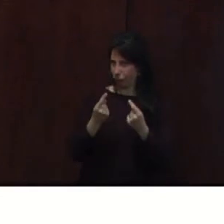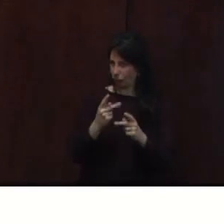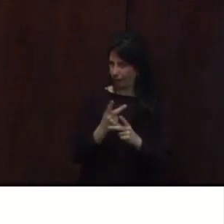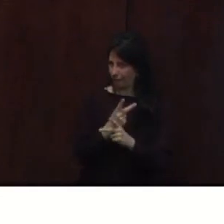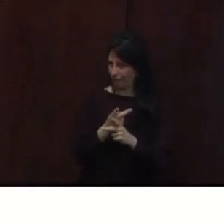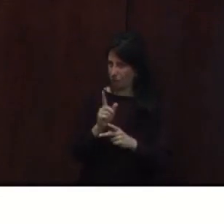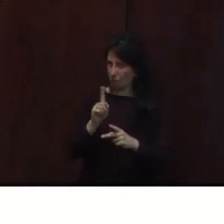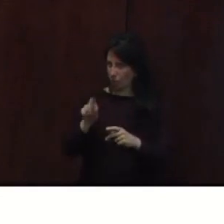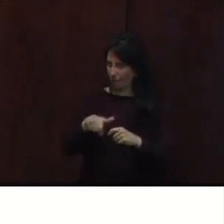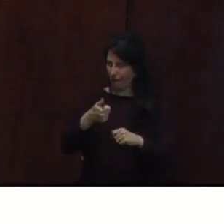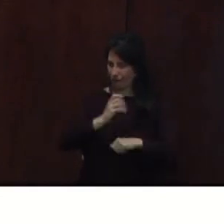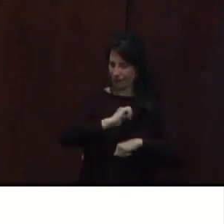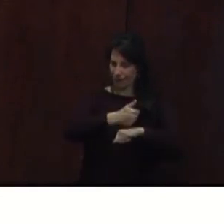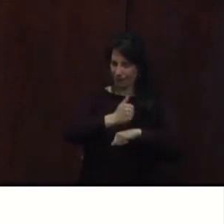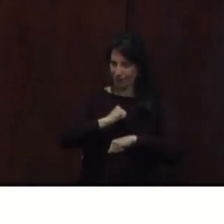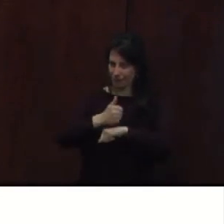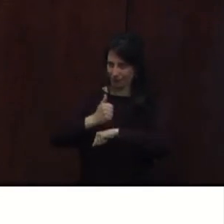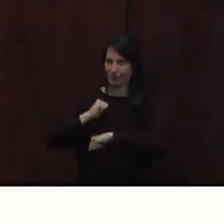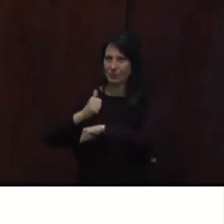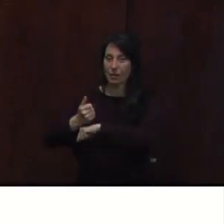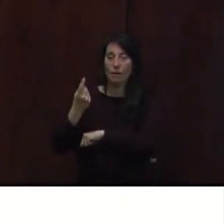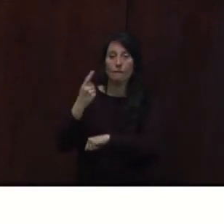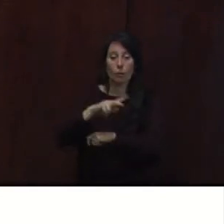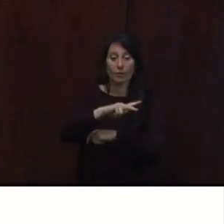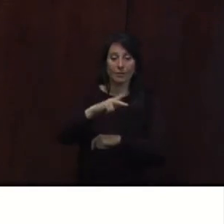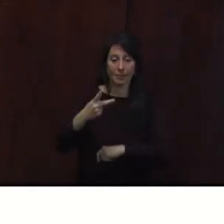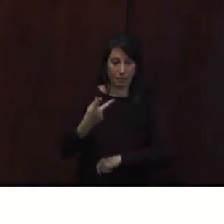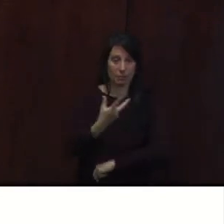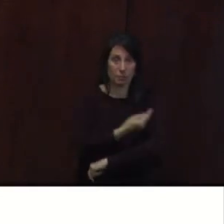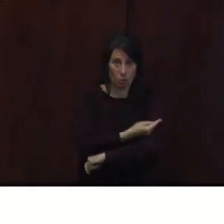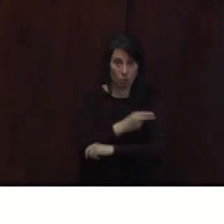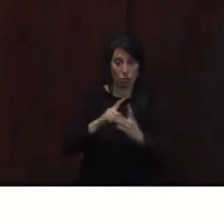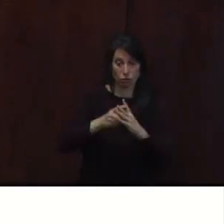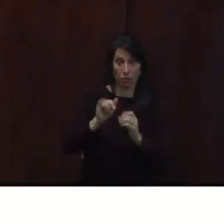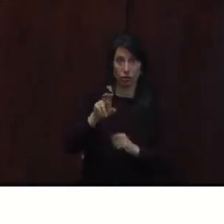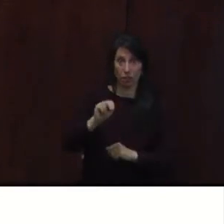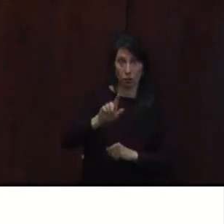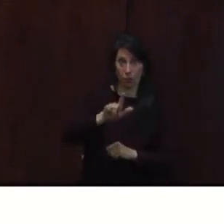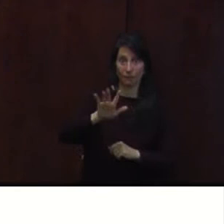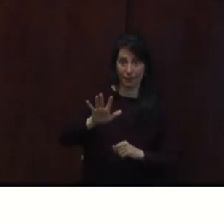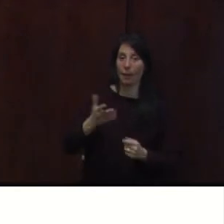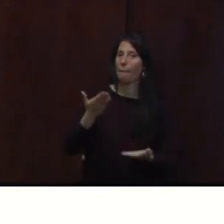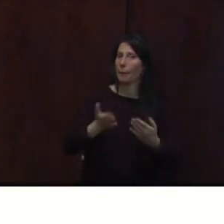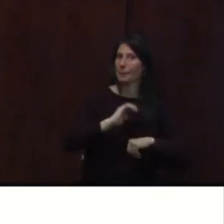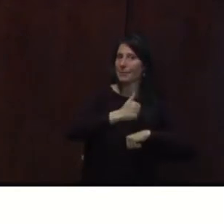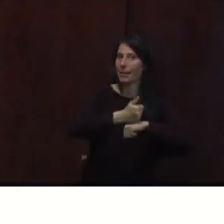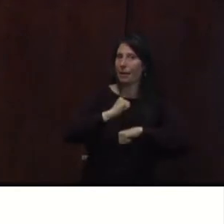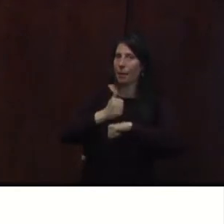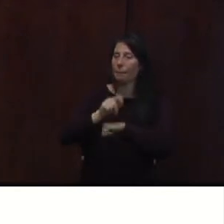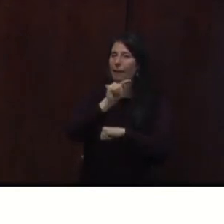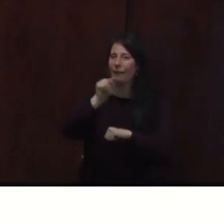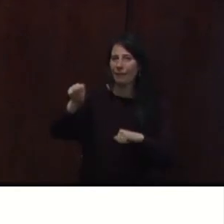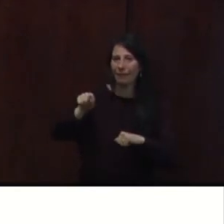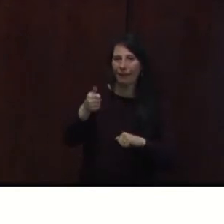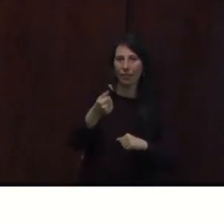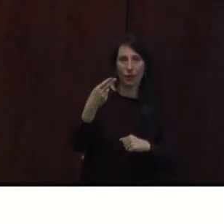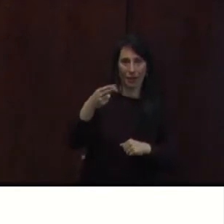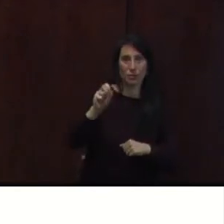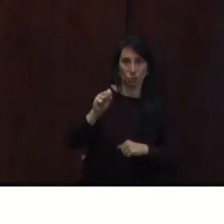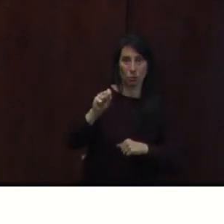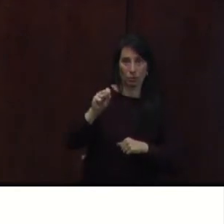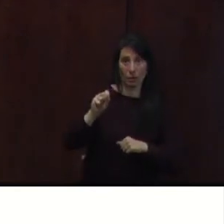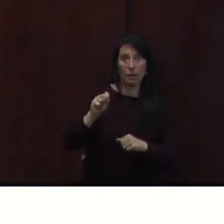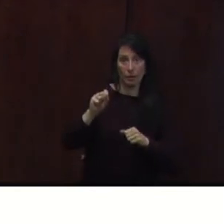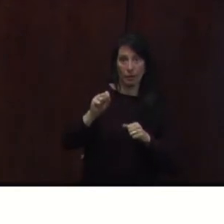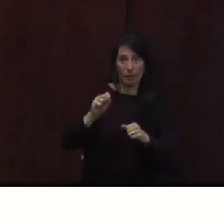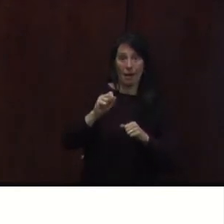school drive-throughs for second doses beginning January 25th. This will allow AB Tech to be our designated first dose